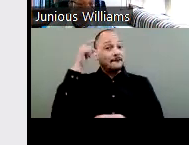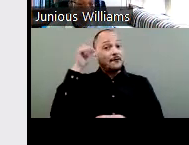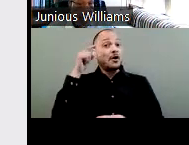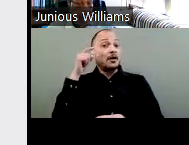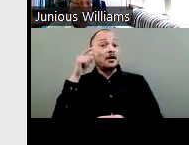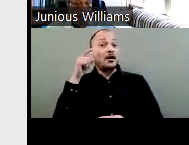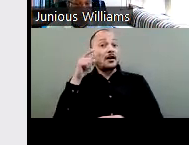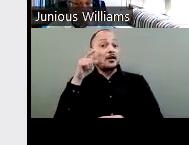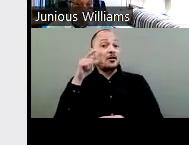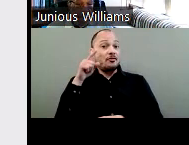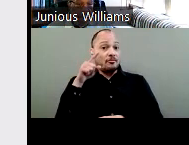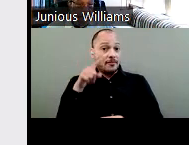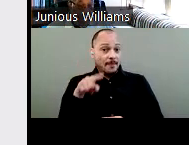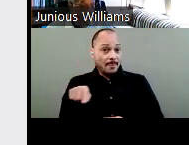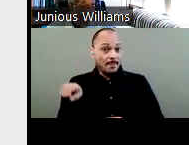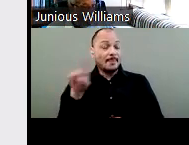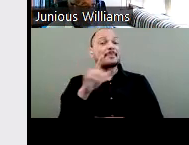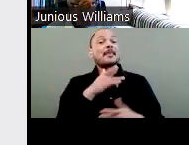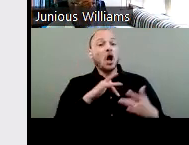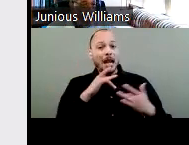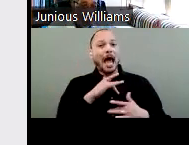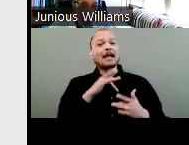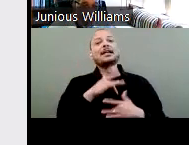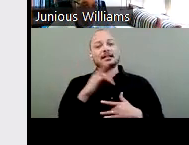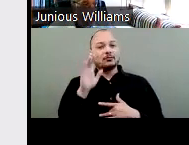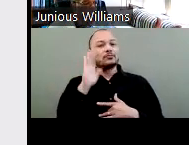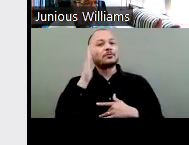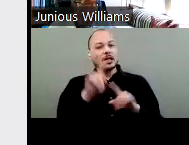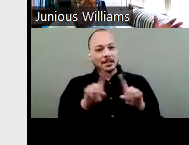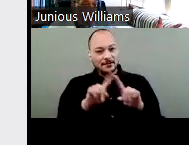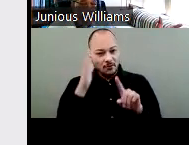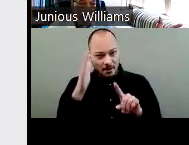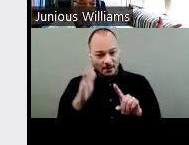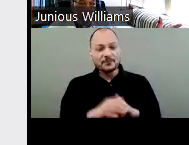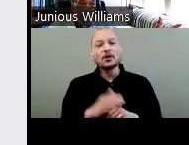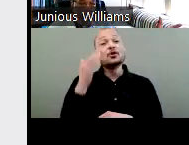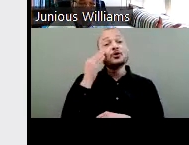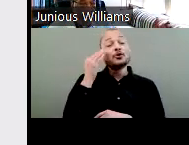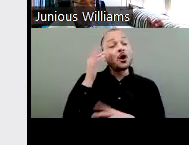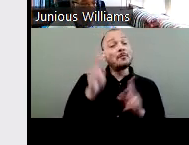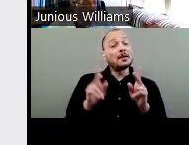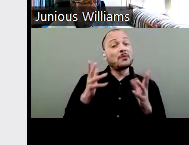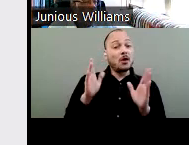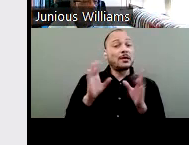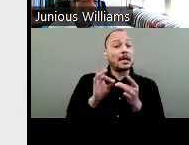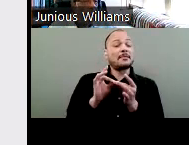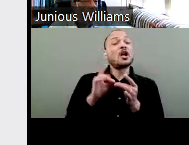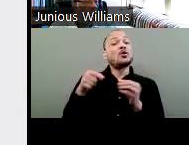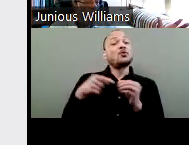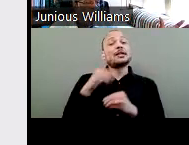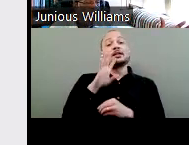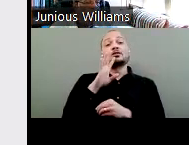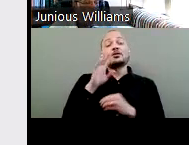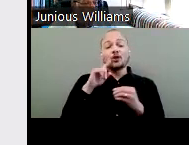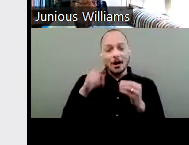they're likely to differ. And as you well know, and people have already raised, when you talk about residents,